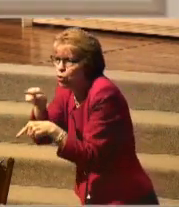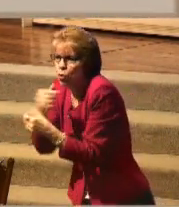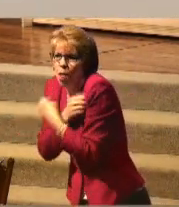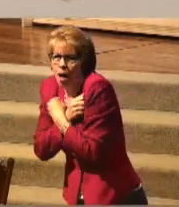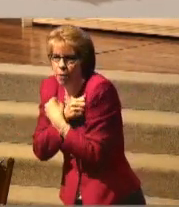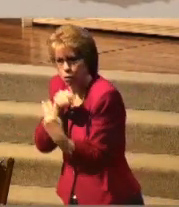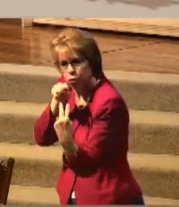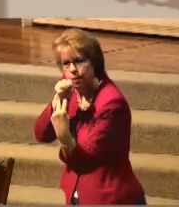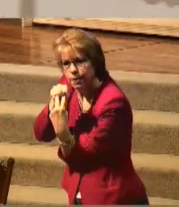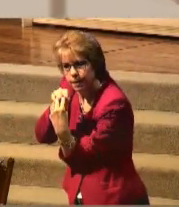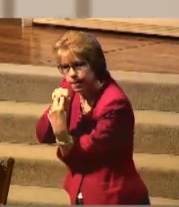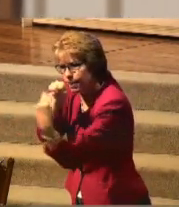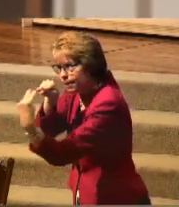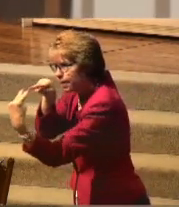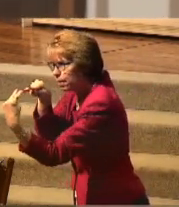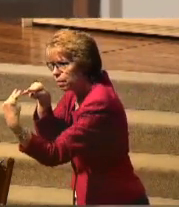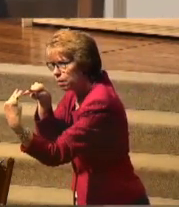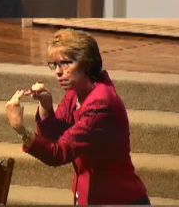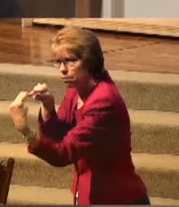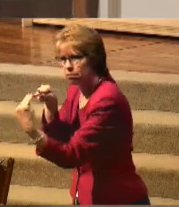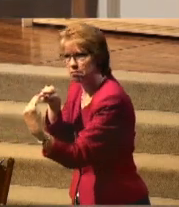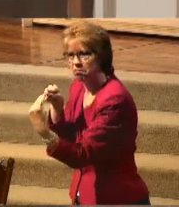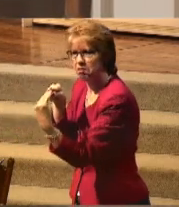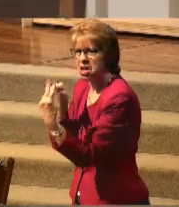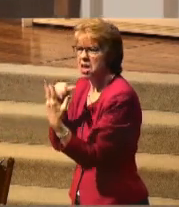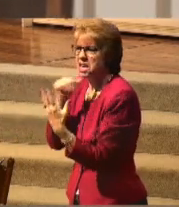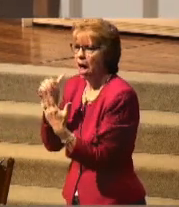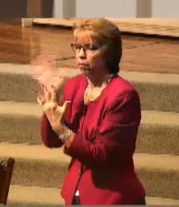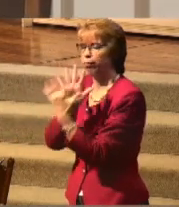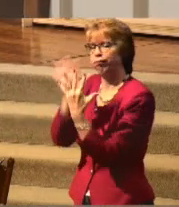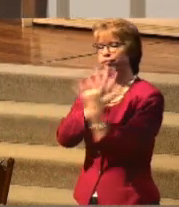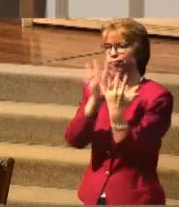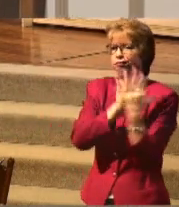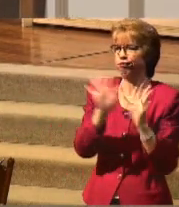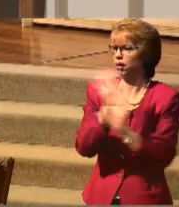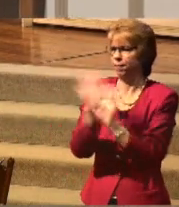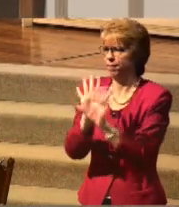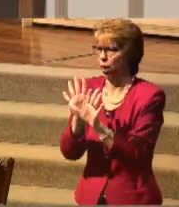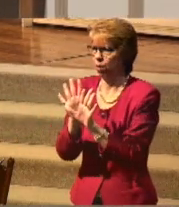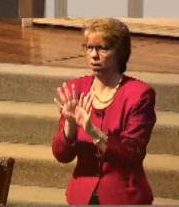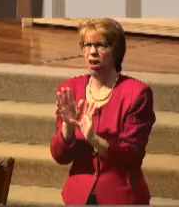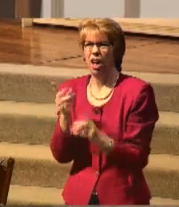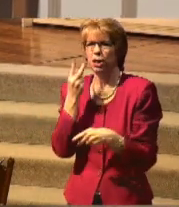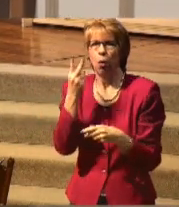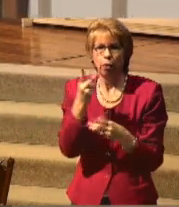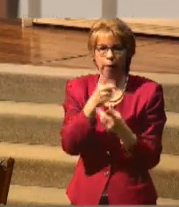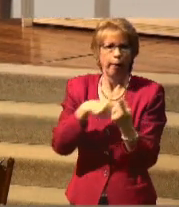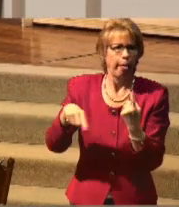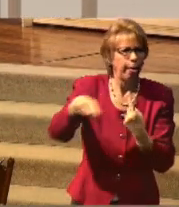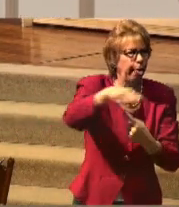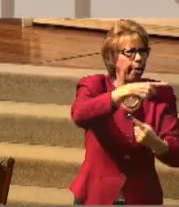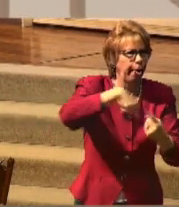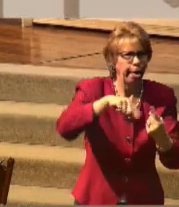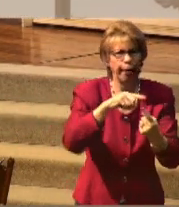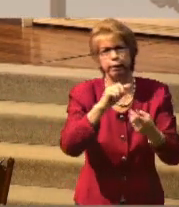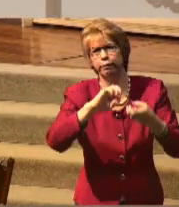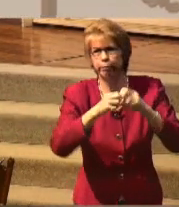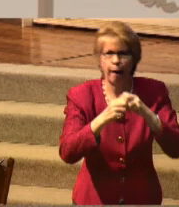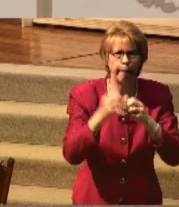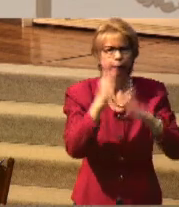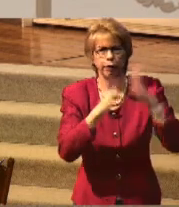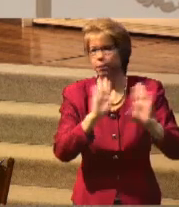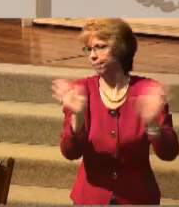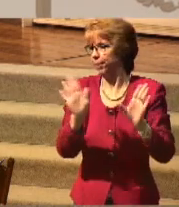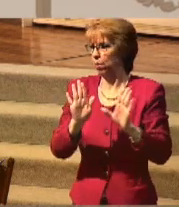just, you know, just see them in everything that's going on around and concerned and with everything else in the